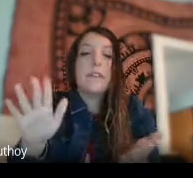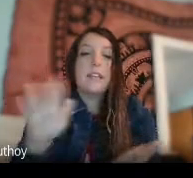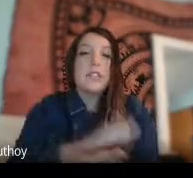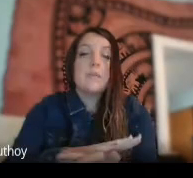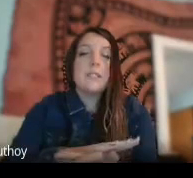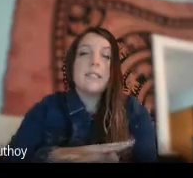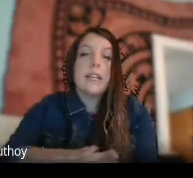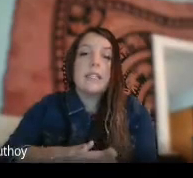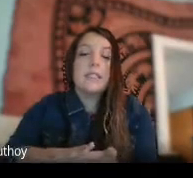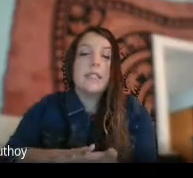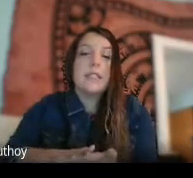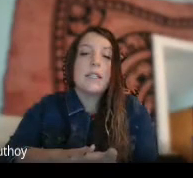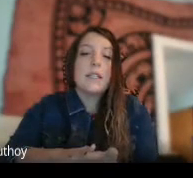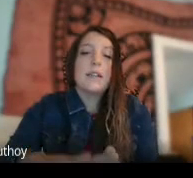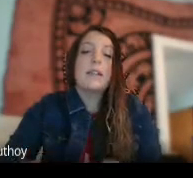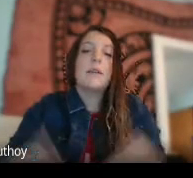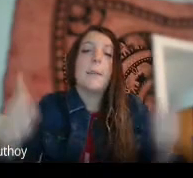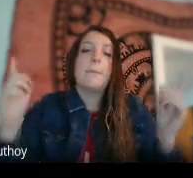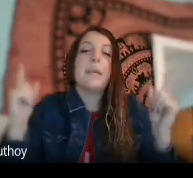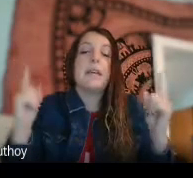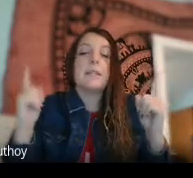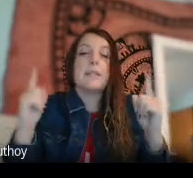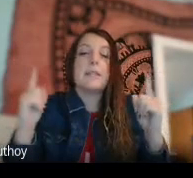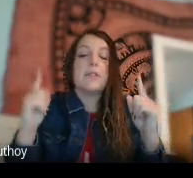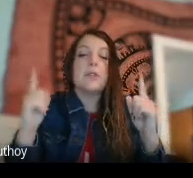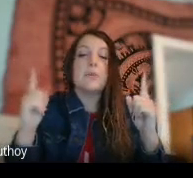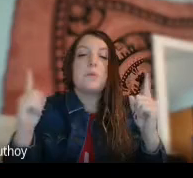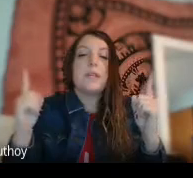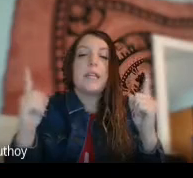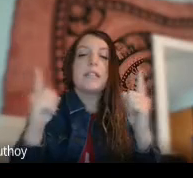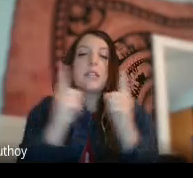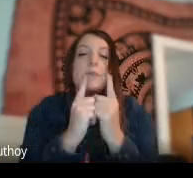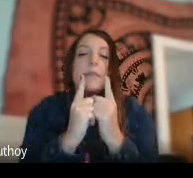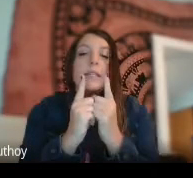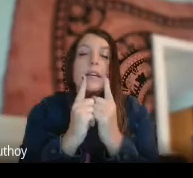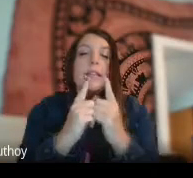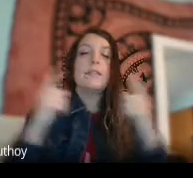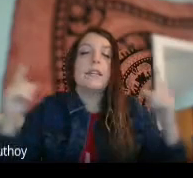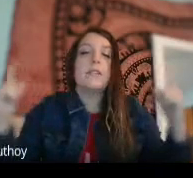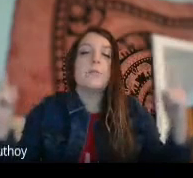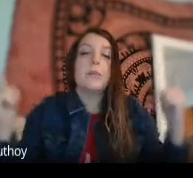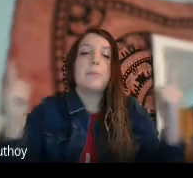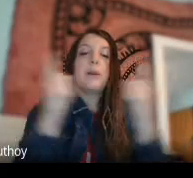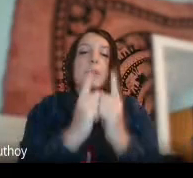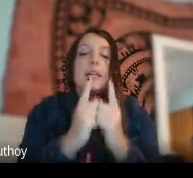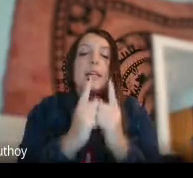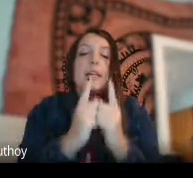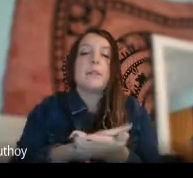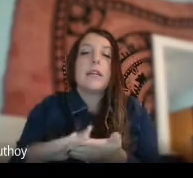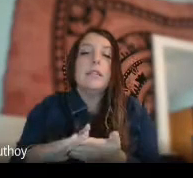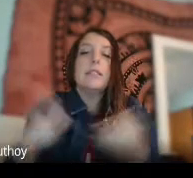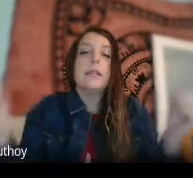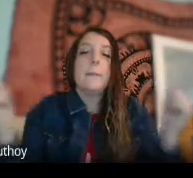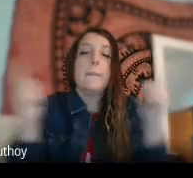2 5-hand shapes, nice. Meet is going to be your 2 1-hand shapes coming together, right? 2 people coming together,